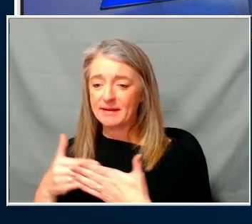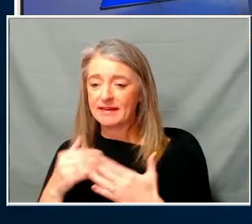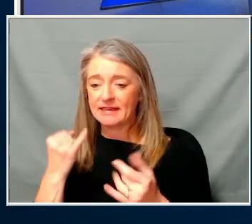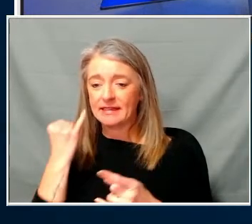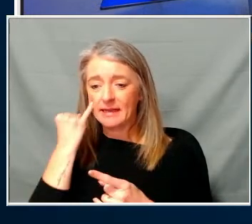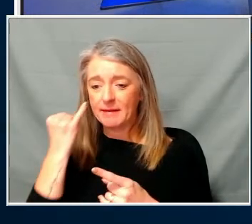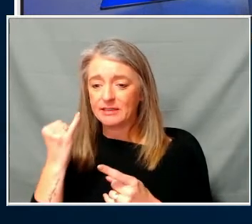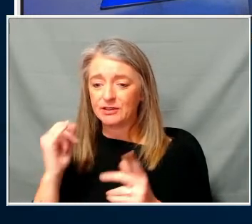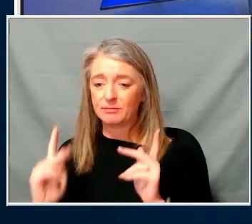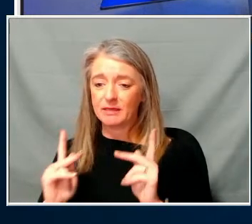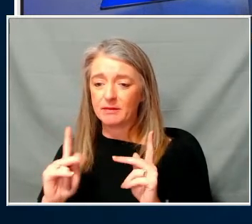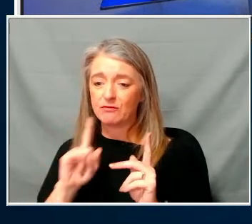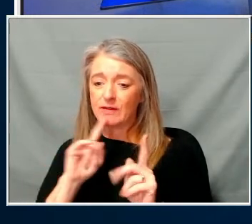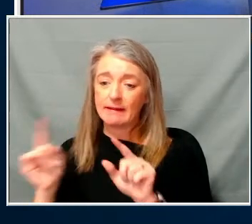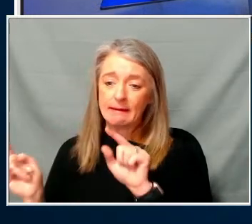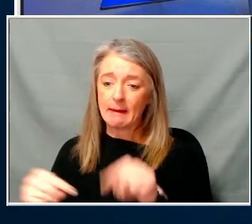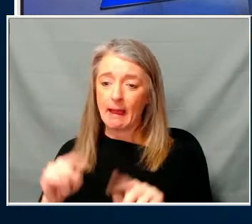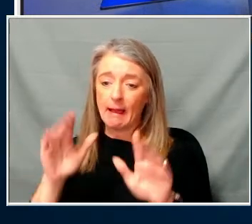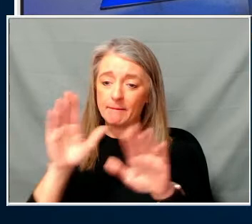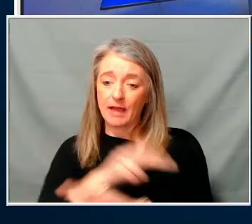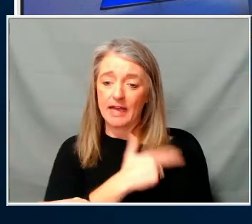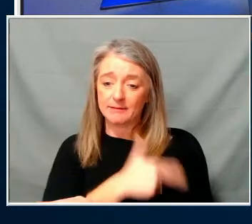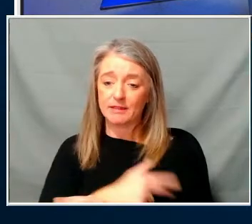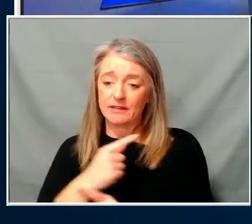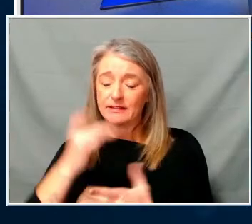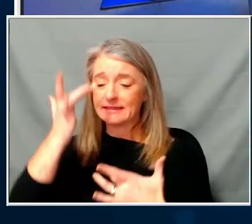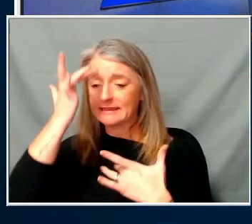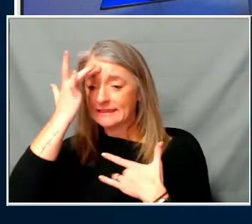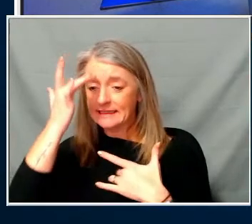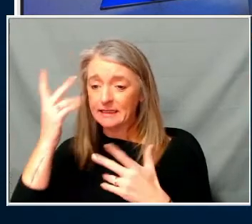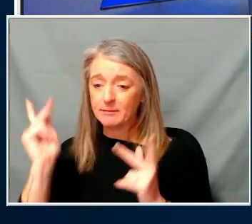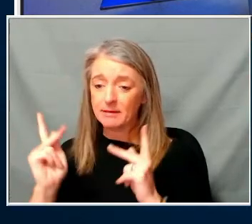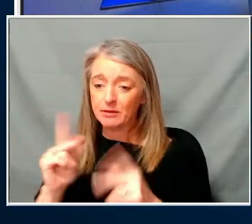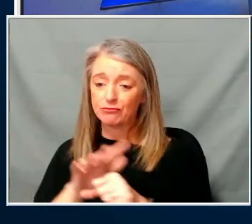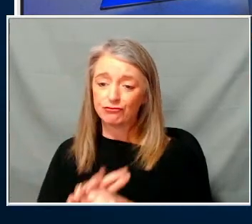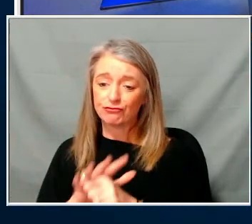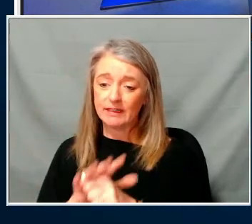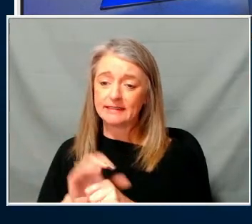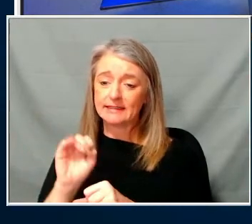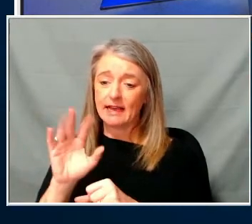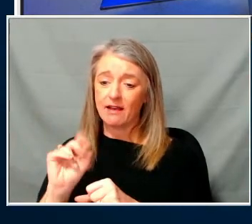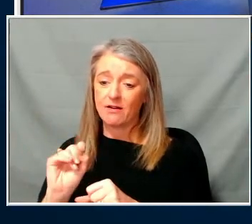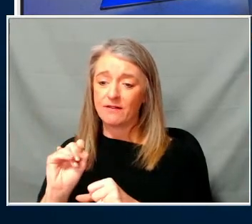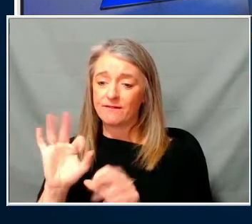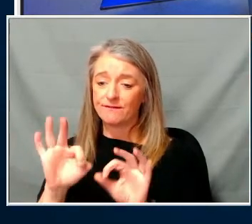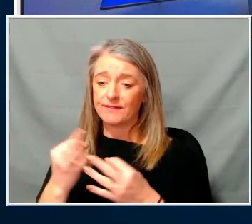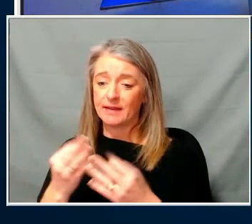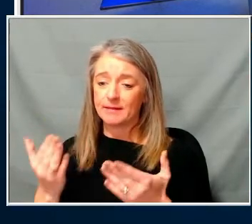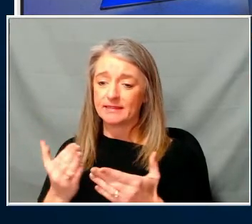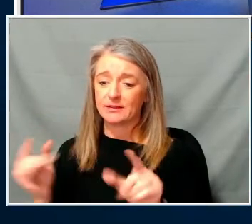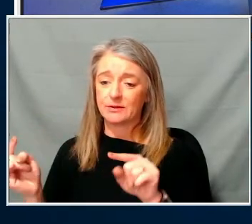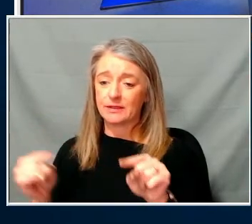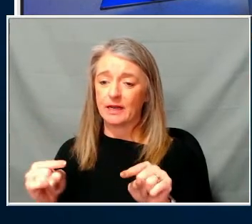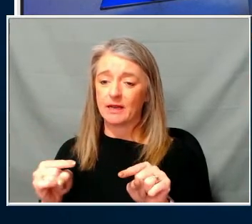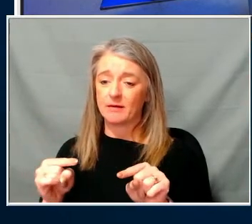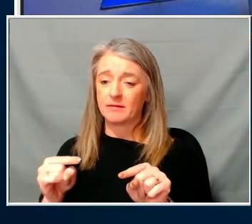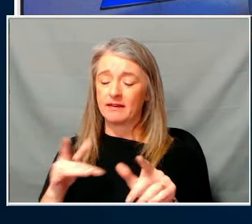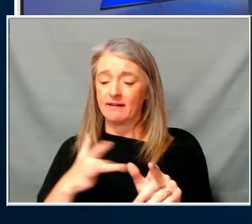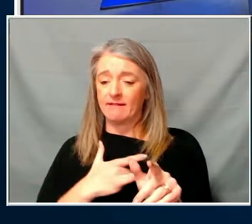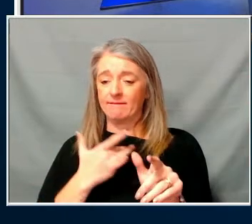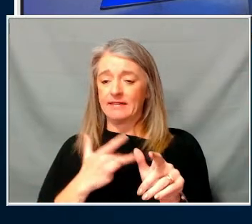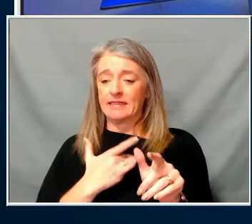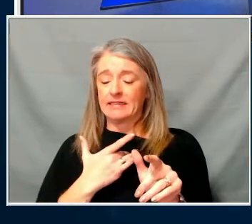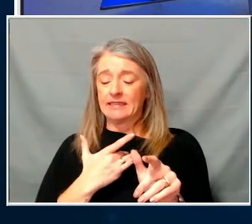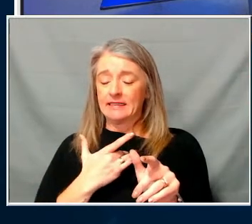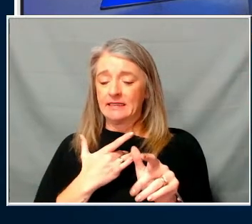for a really great reason. There's sick people and there's stressed out families here. So to come to a place like this and walk away feeling